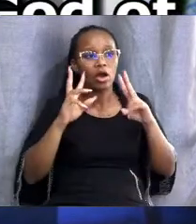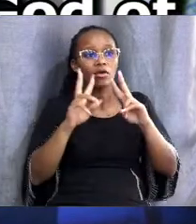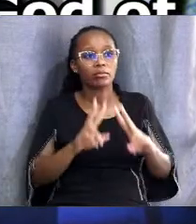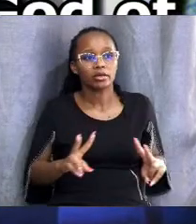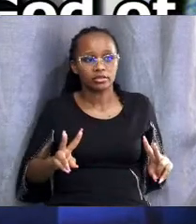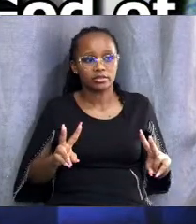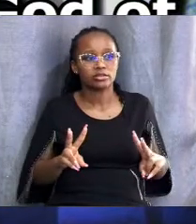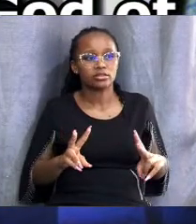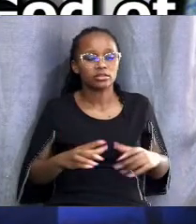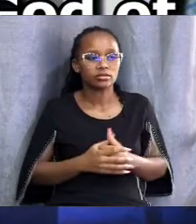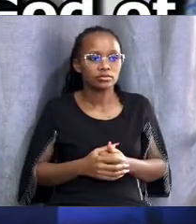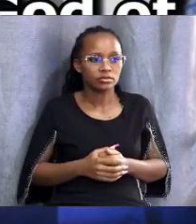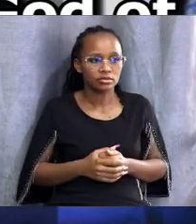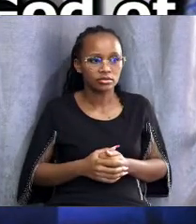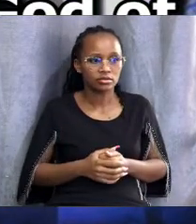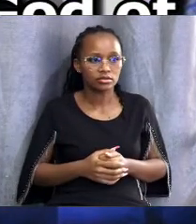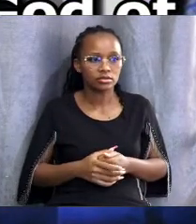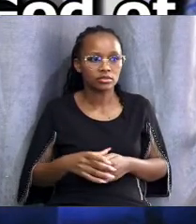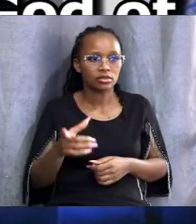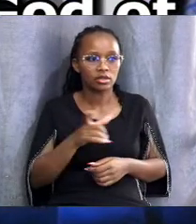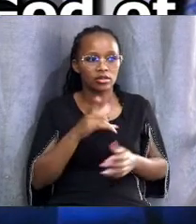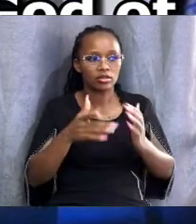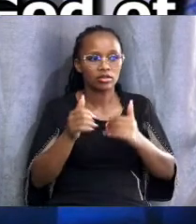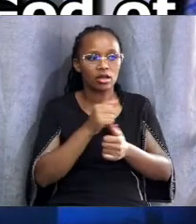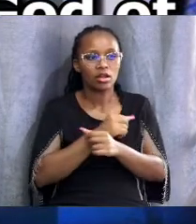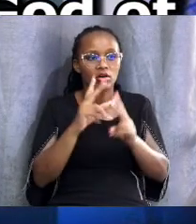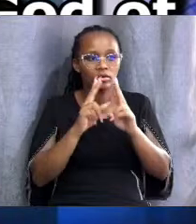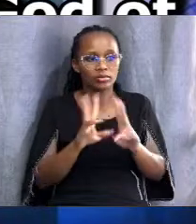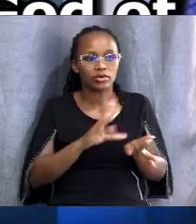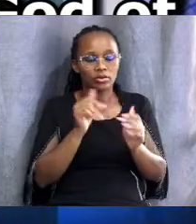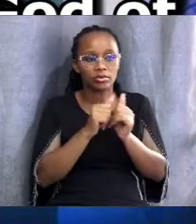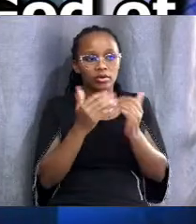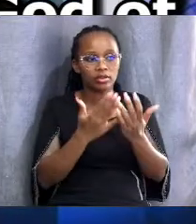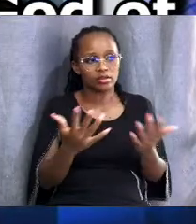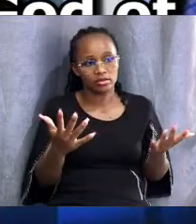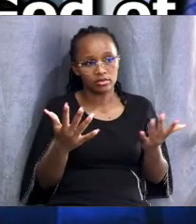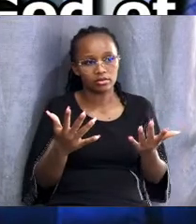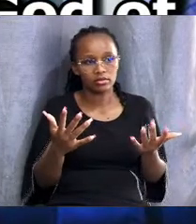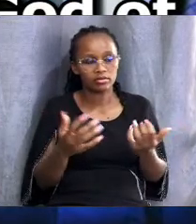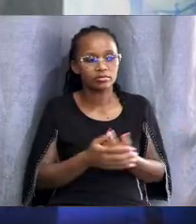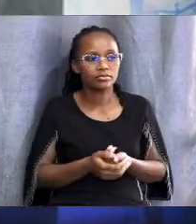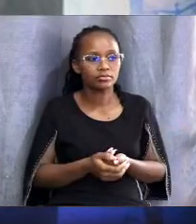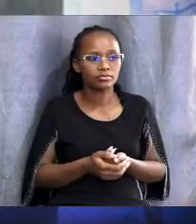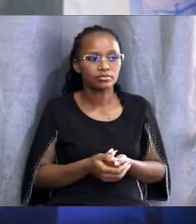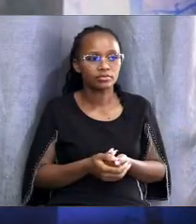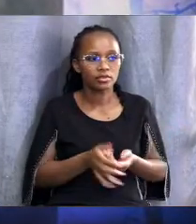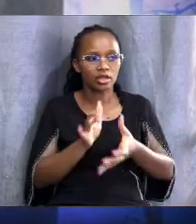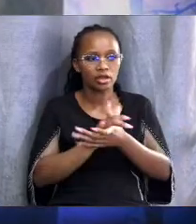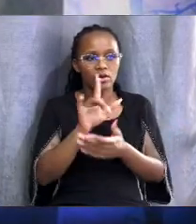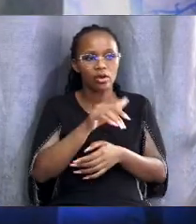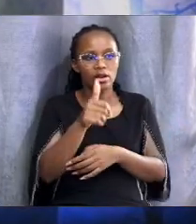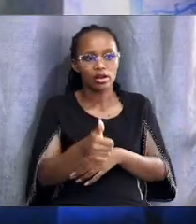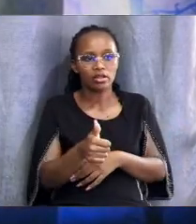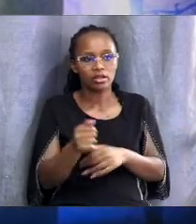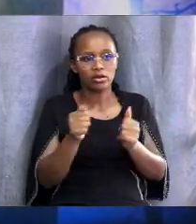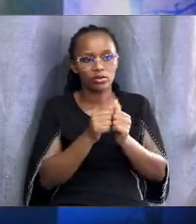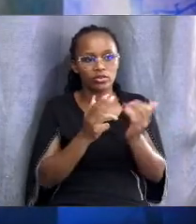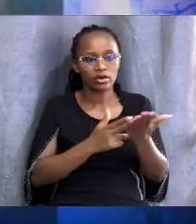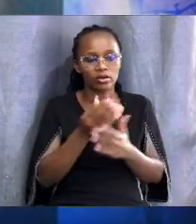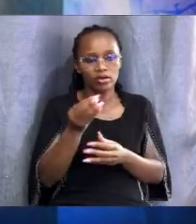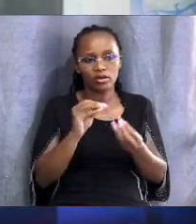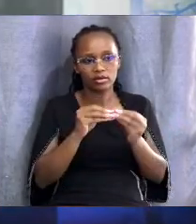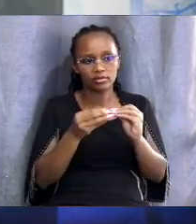peace, and the God of love and peace will be with you. Greet one another with a holy